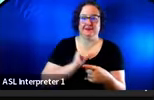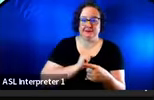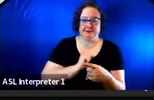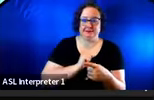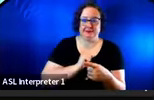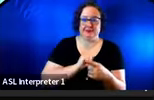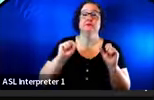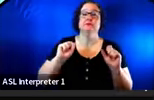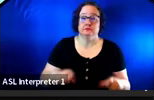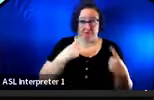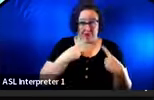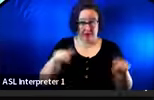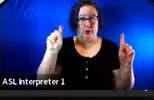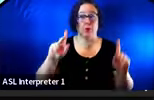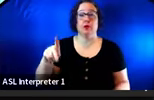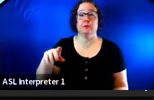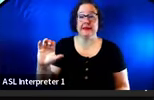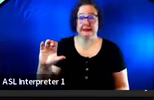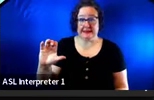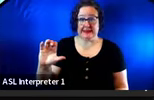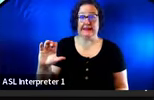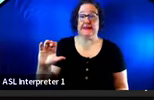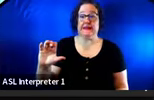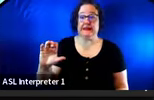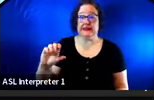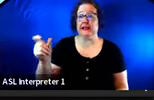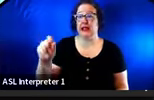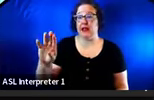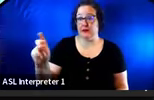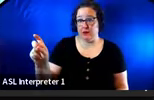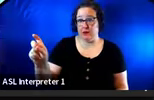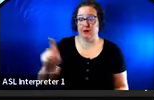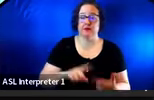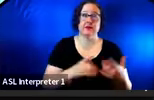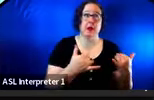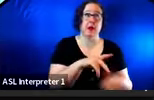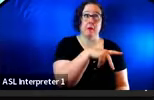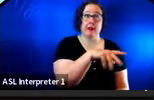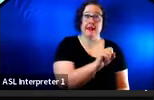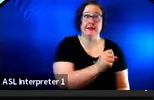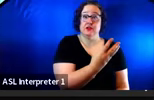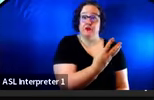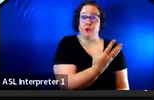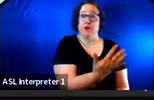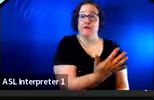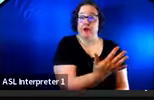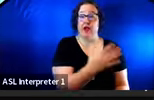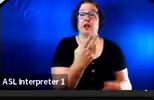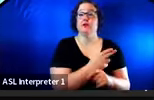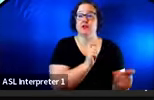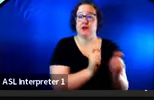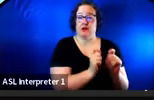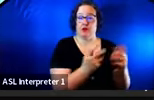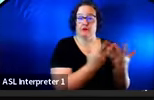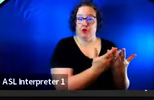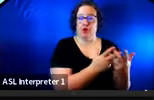This can work on the PC and the Xbox natively. It works on the PlayStation 4 and 5 through a converter, and it also